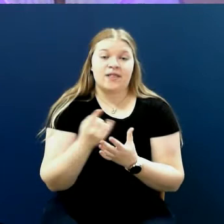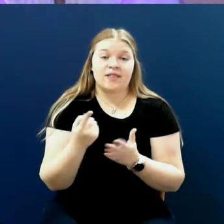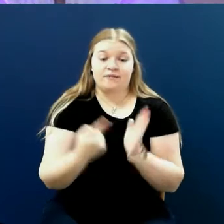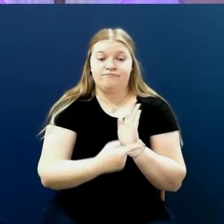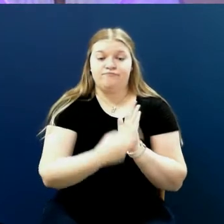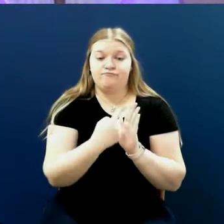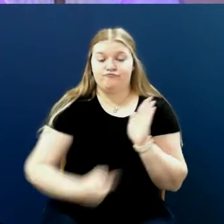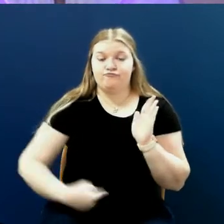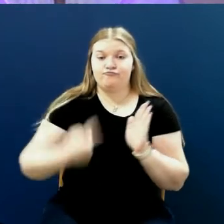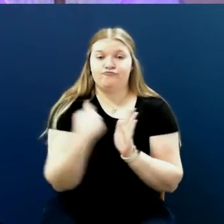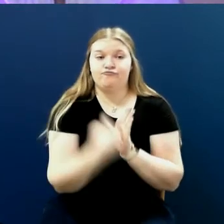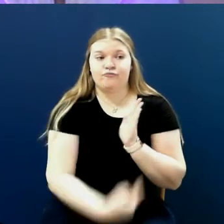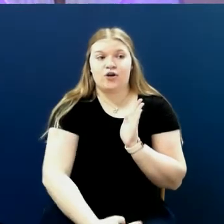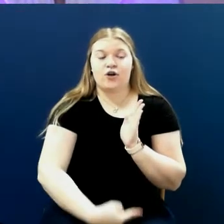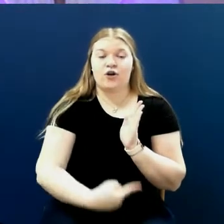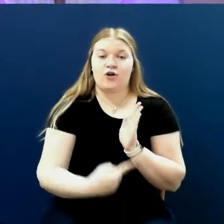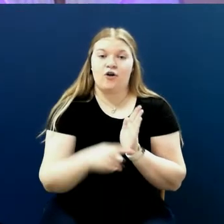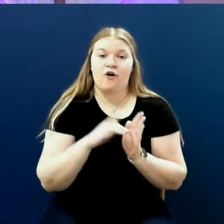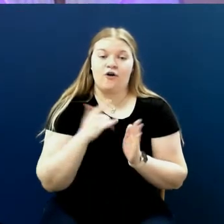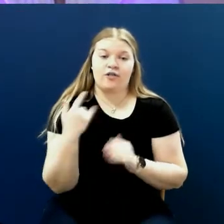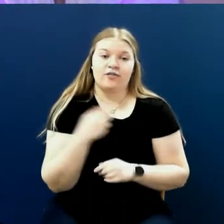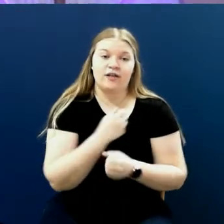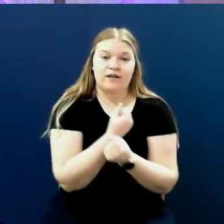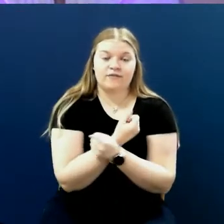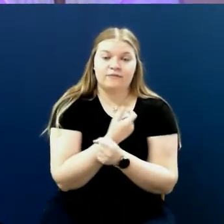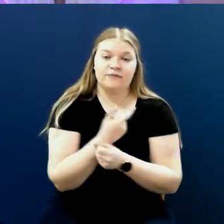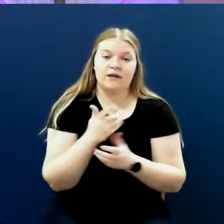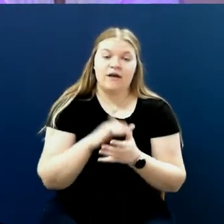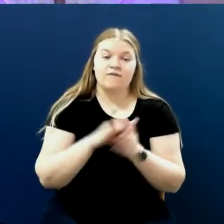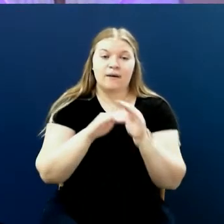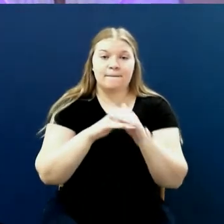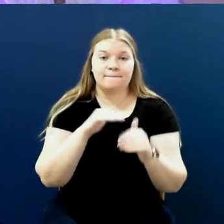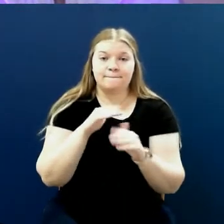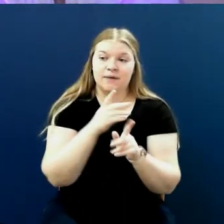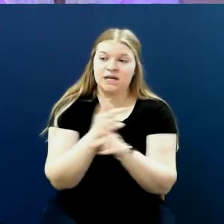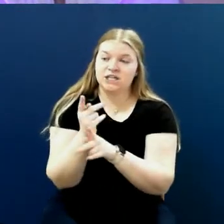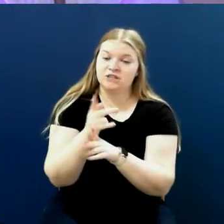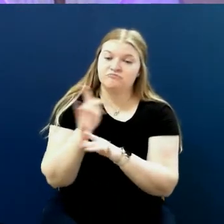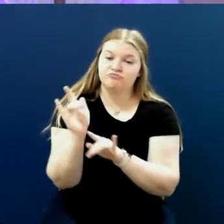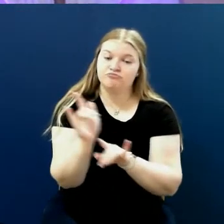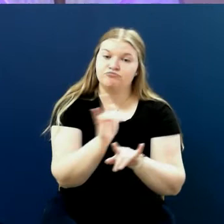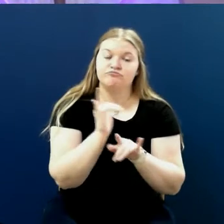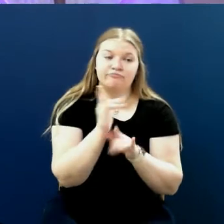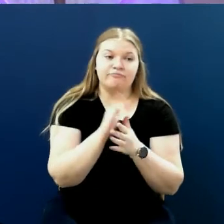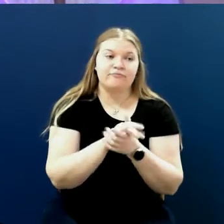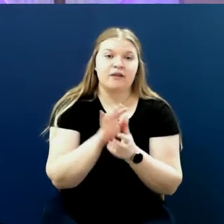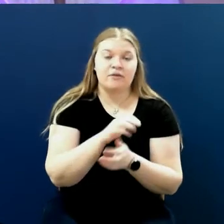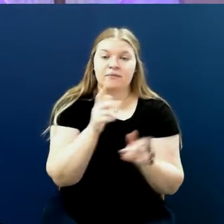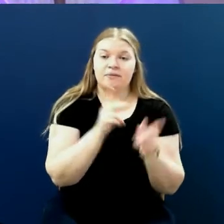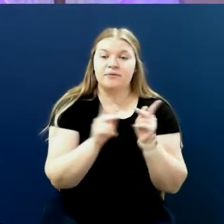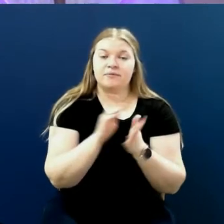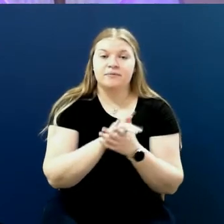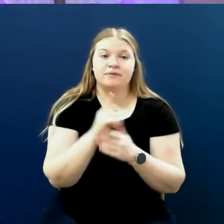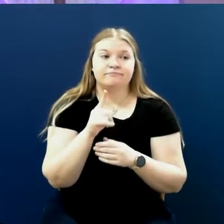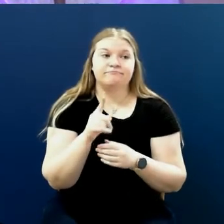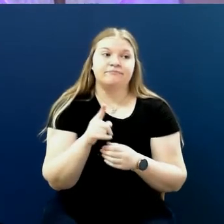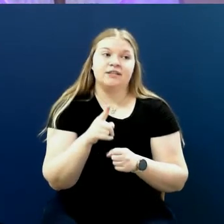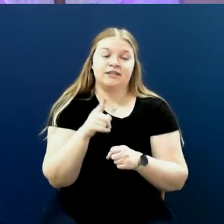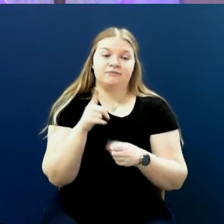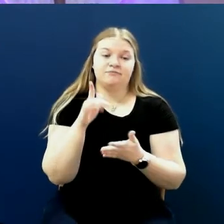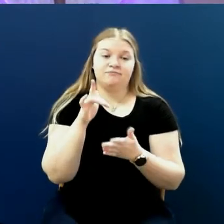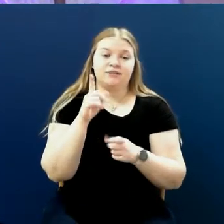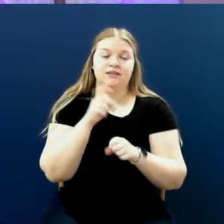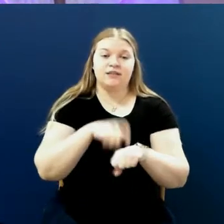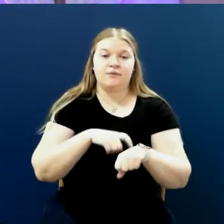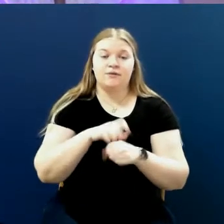we be moved with compassion towards others, especially in the midst of this coronavirus. May we reach out to neighbors